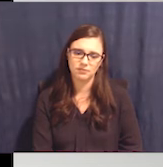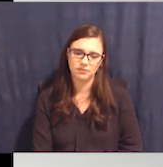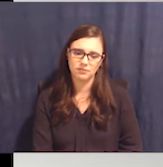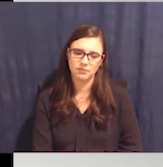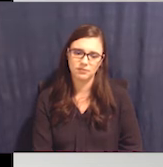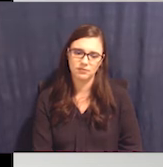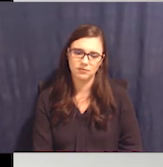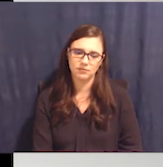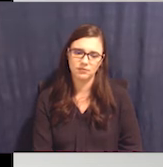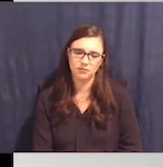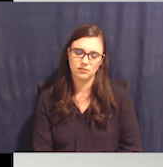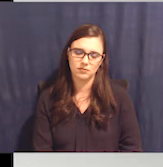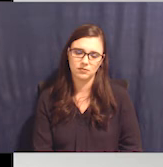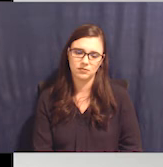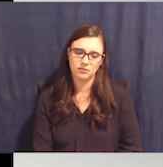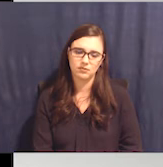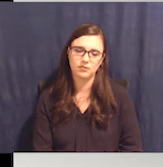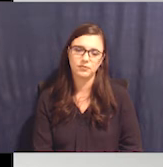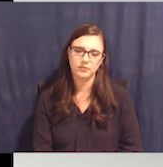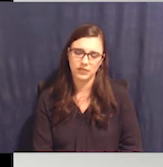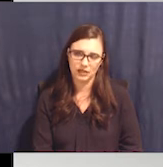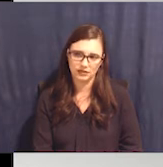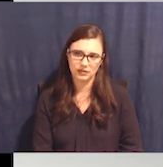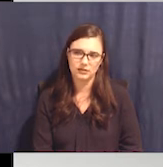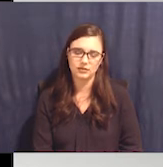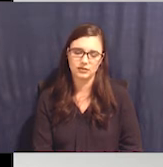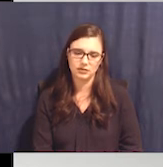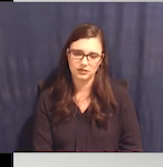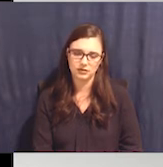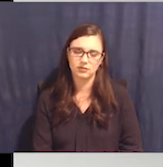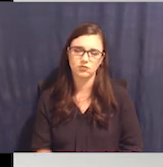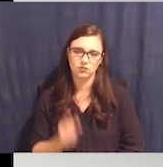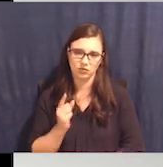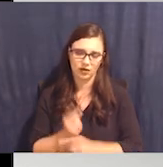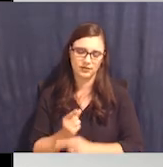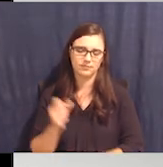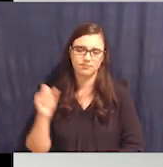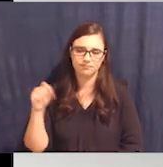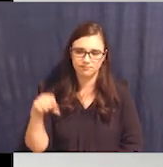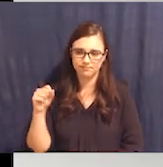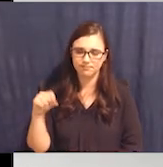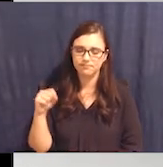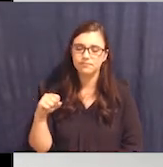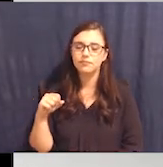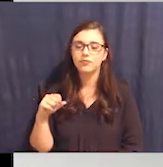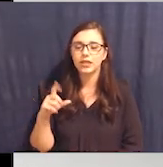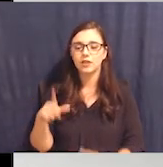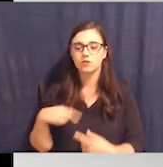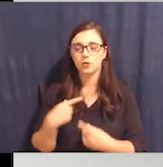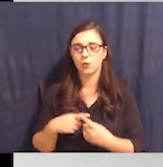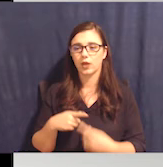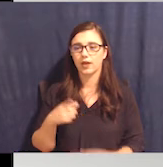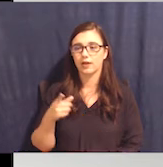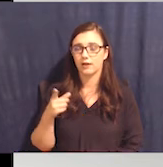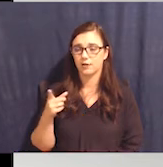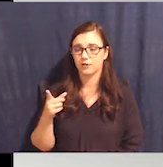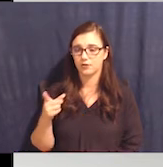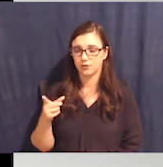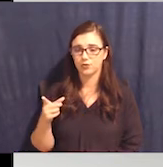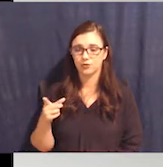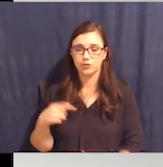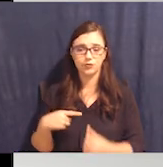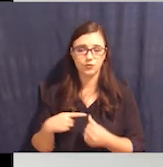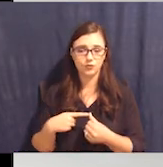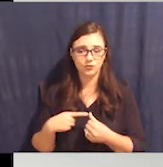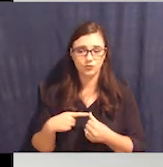have retired and then their child? Yes, that's right. So when your